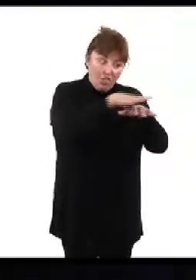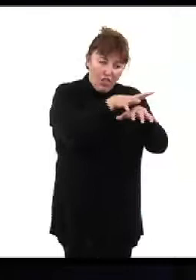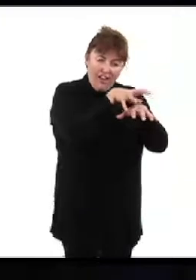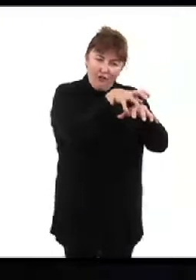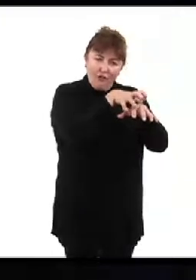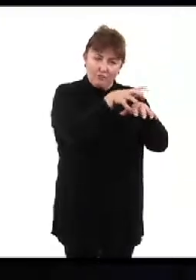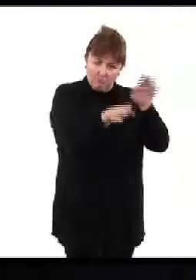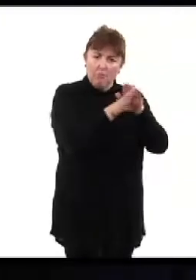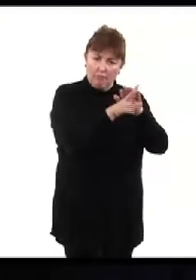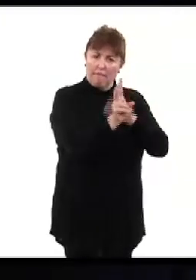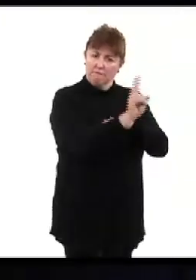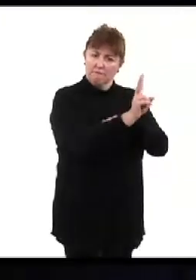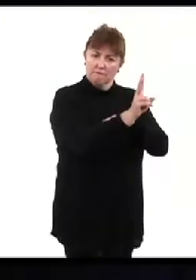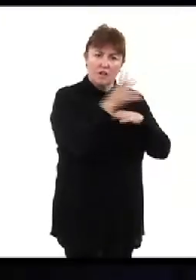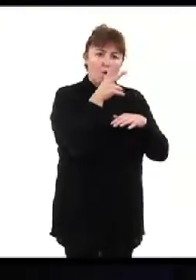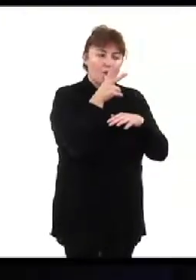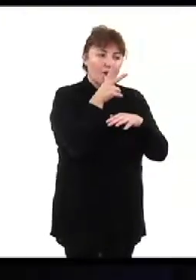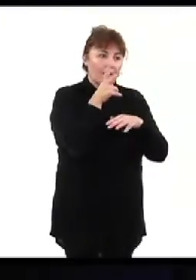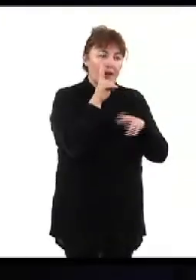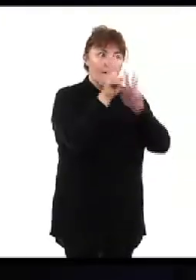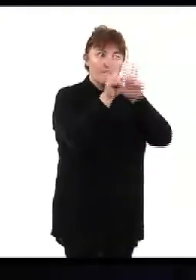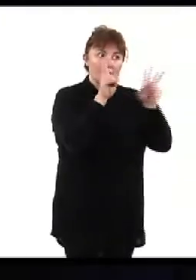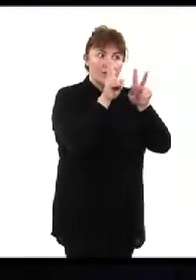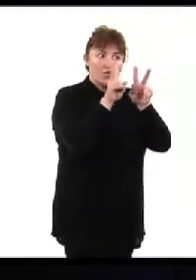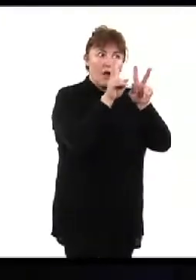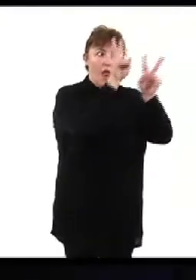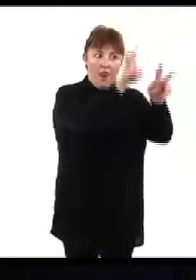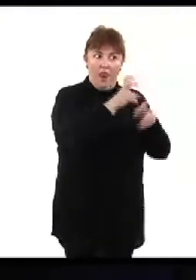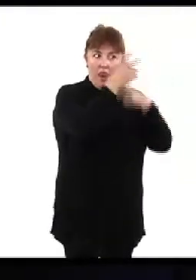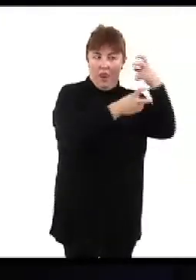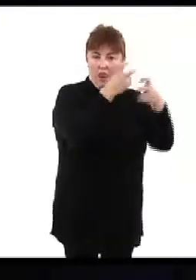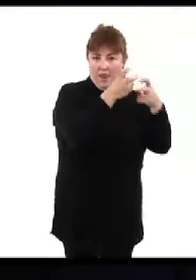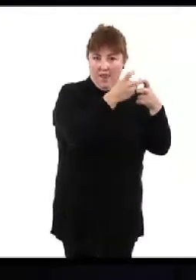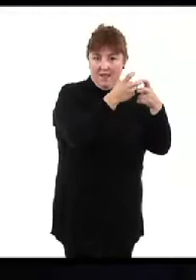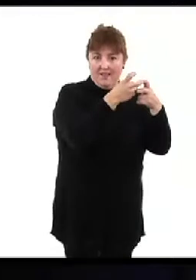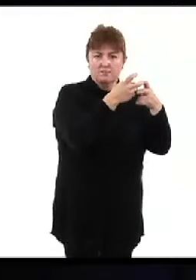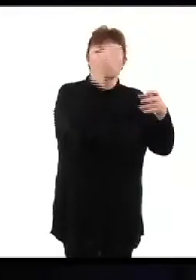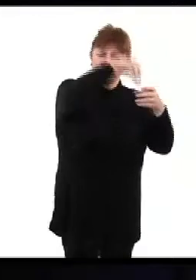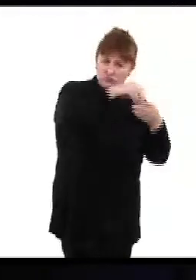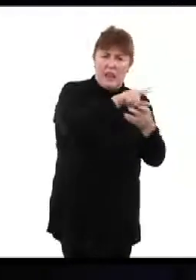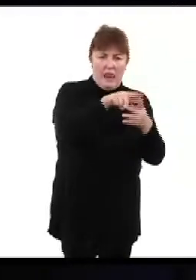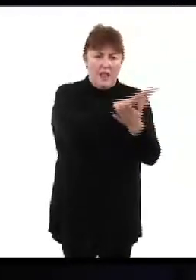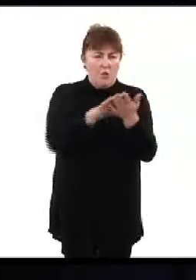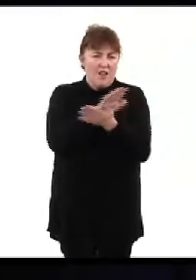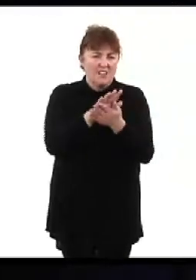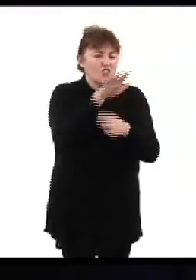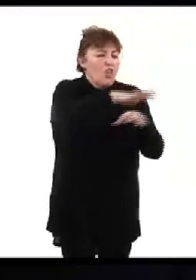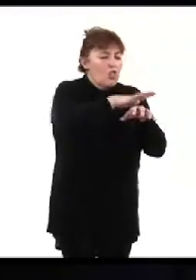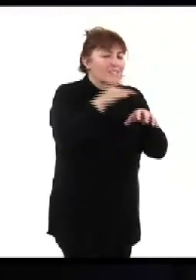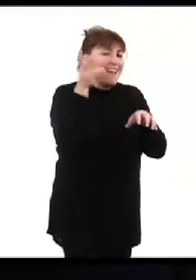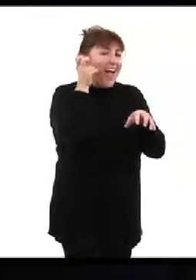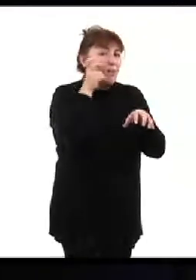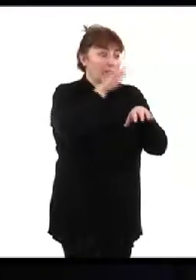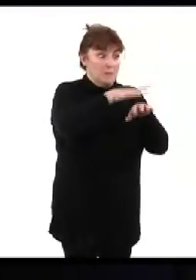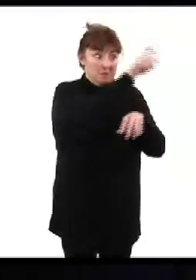still active in part because it's processing visual information, including sign language. Okay? So auditory regions